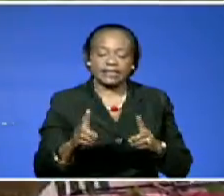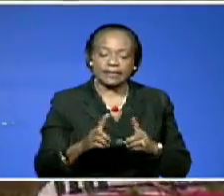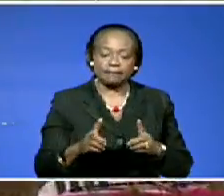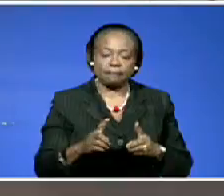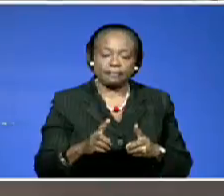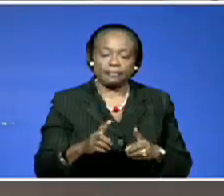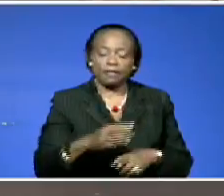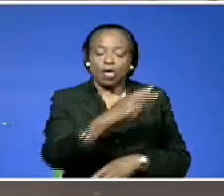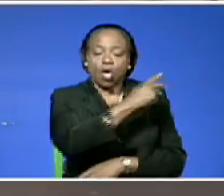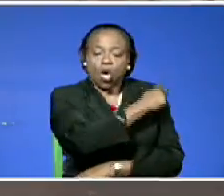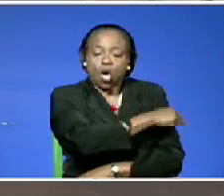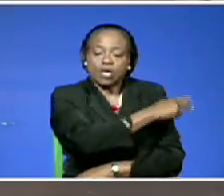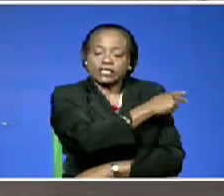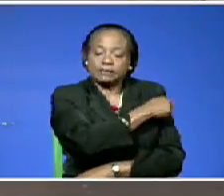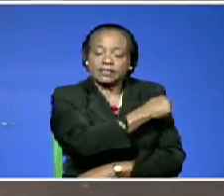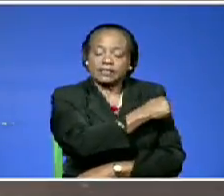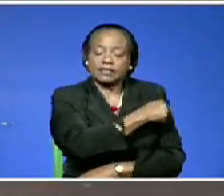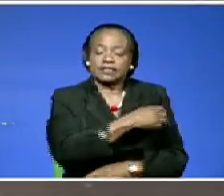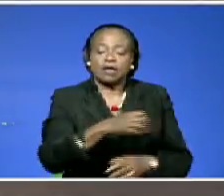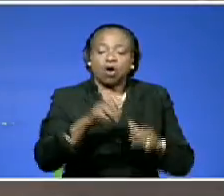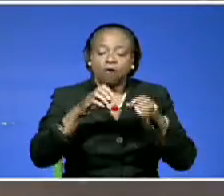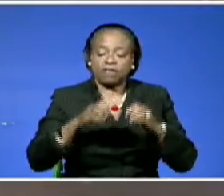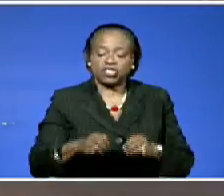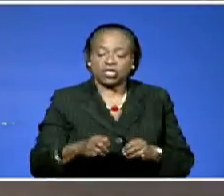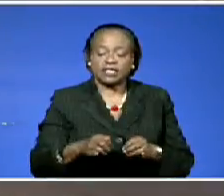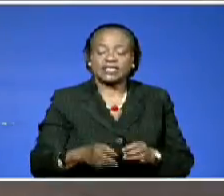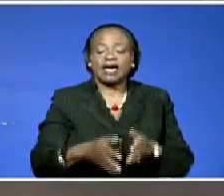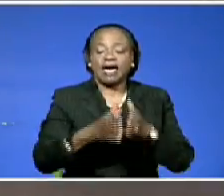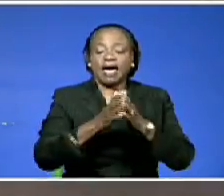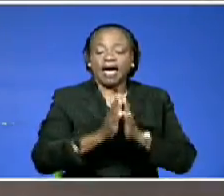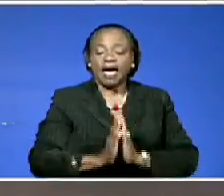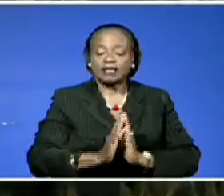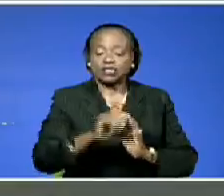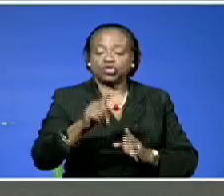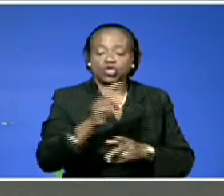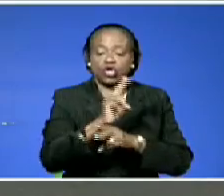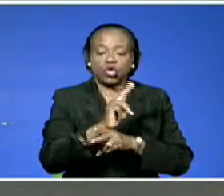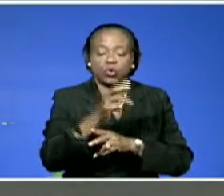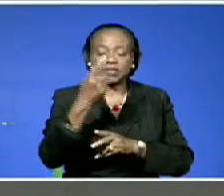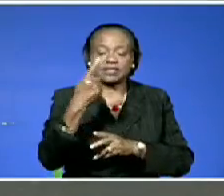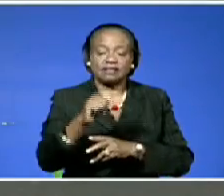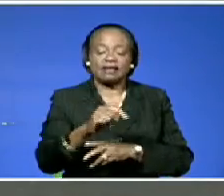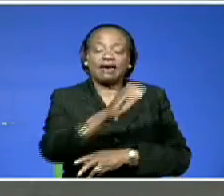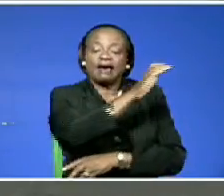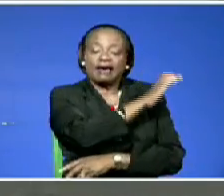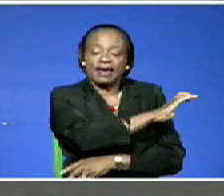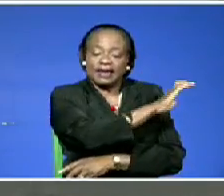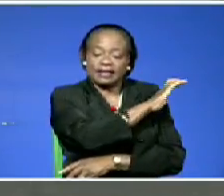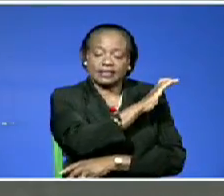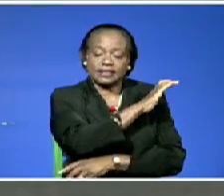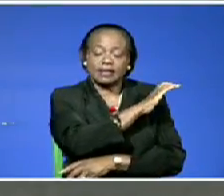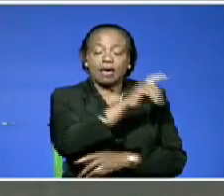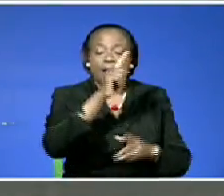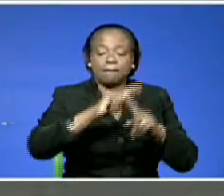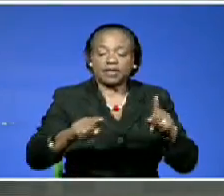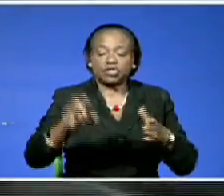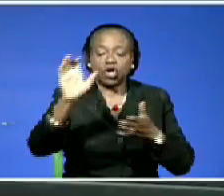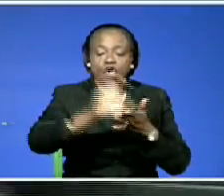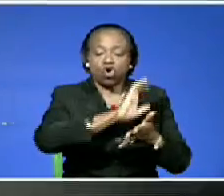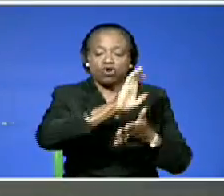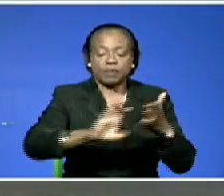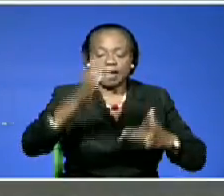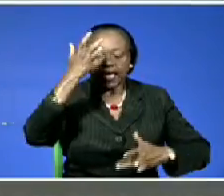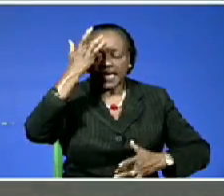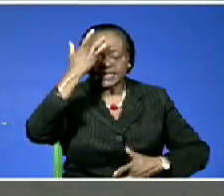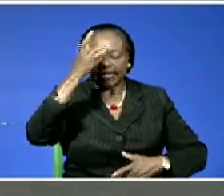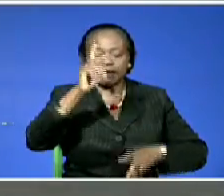to utilize the community clinics, which are now operating on extended hours. However, critically ill patients can call the